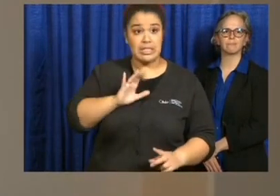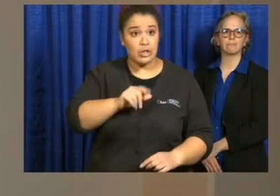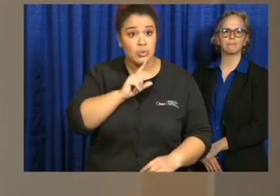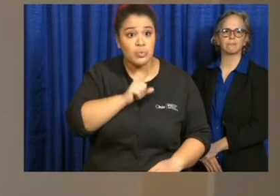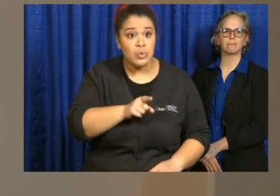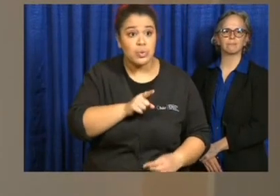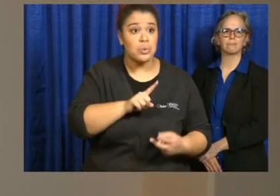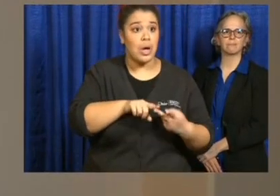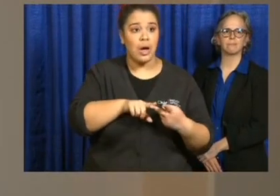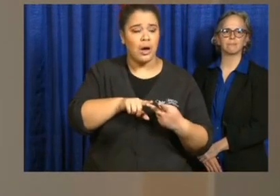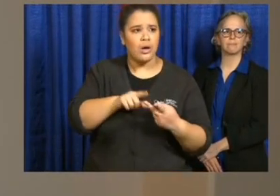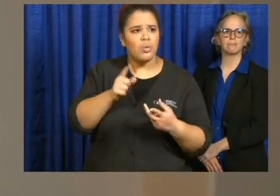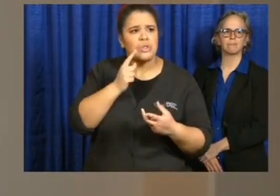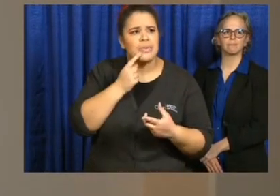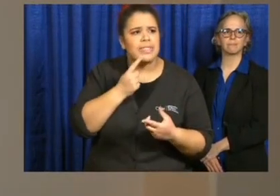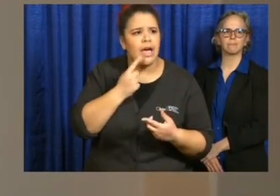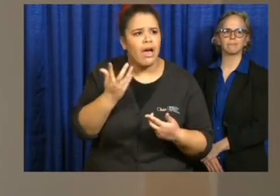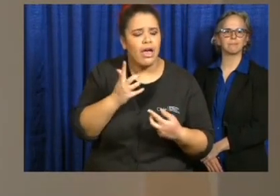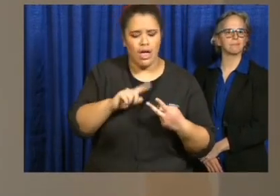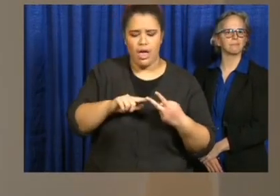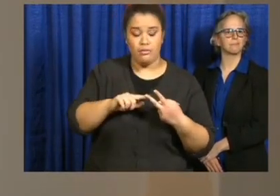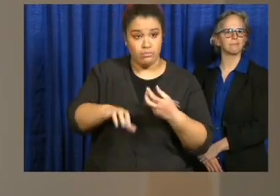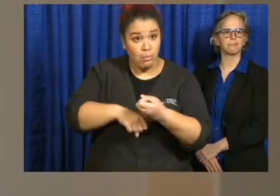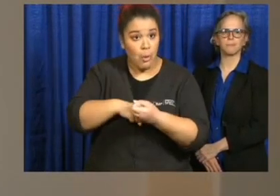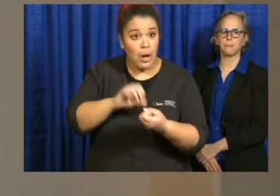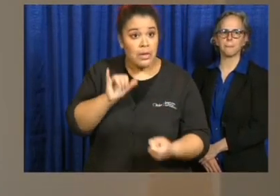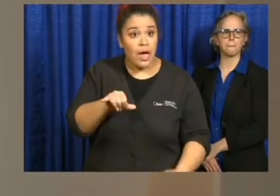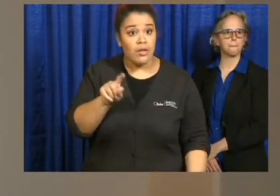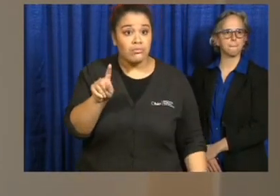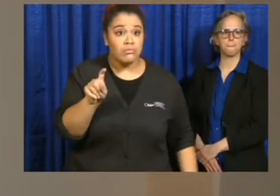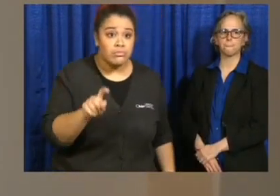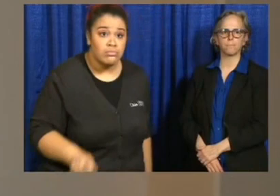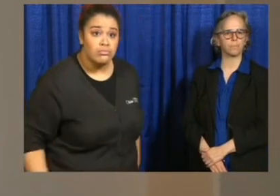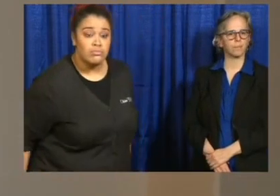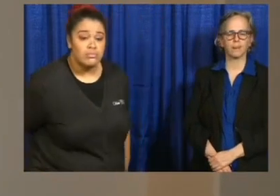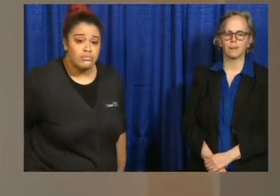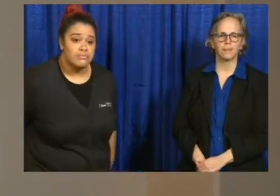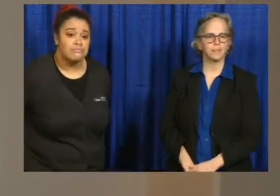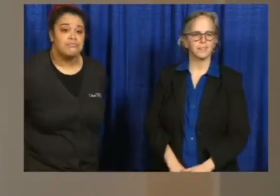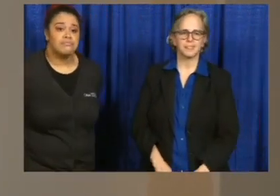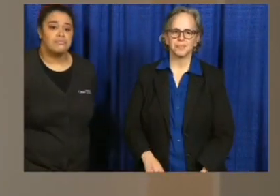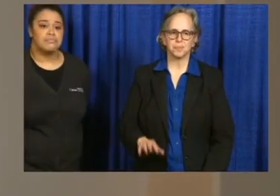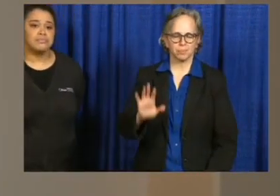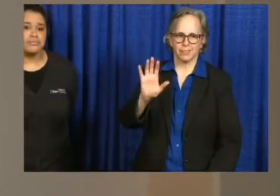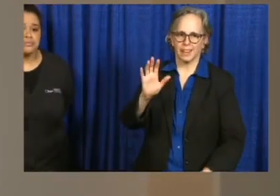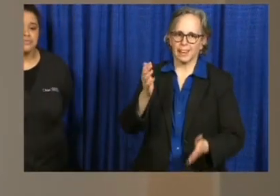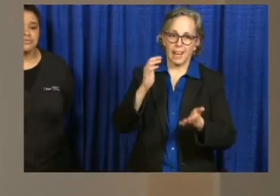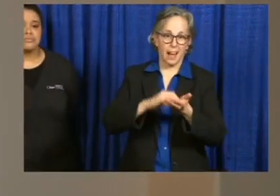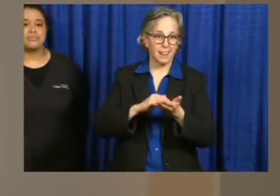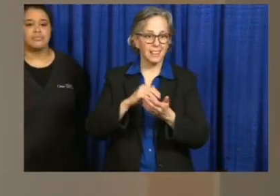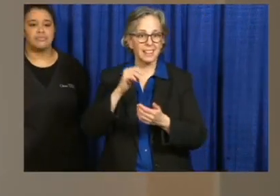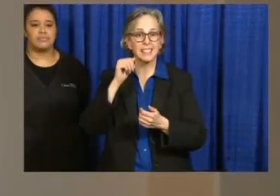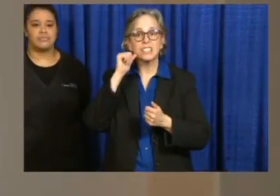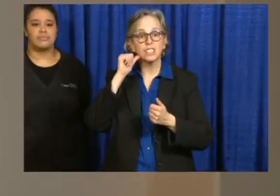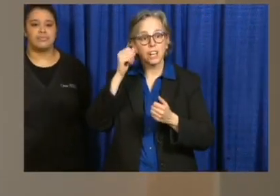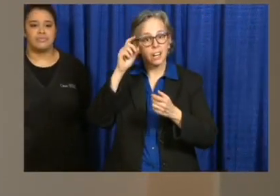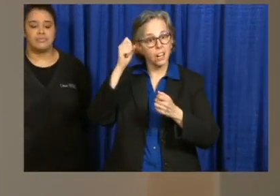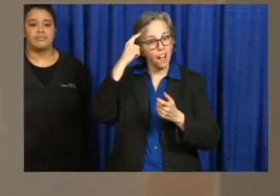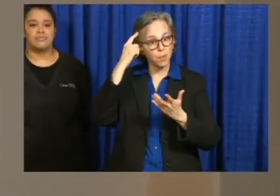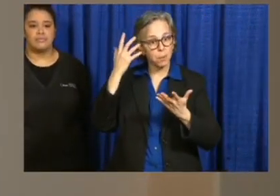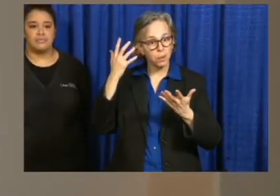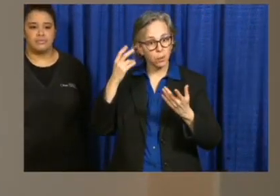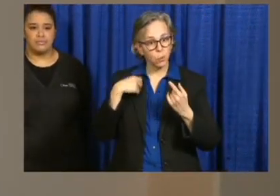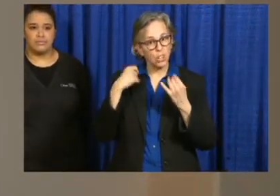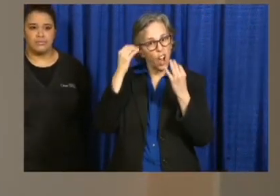supporting? It's consistent with what the governor said yesterday, that we're looking into it, and we're asking